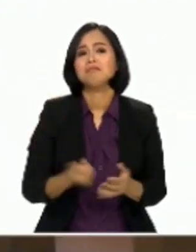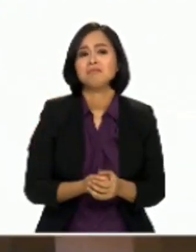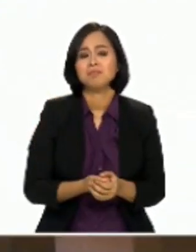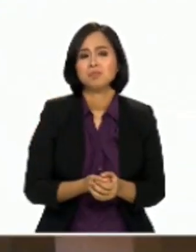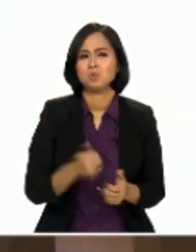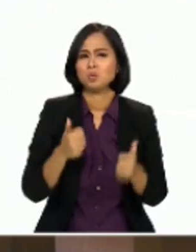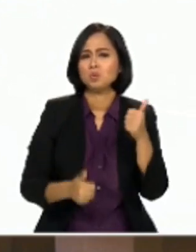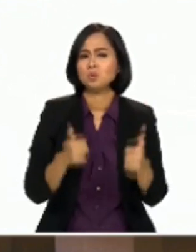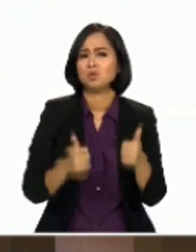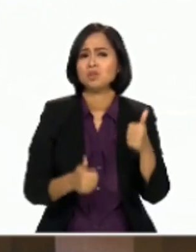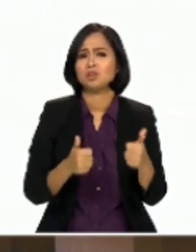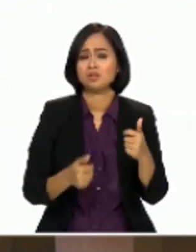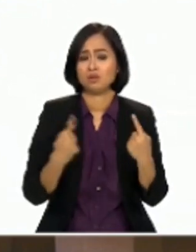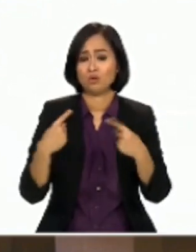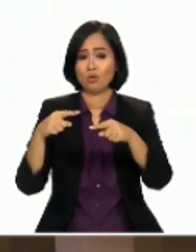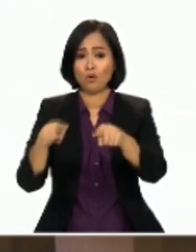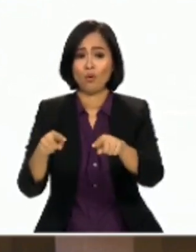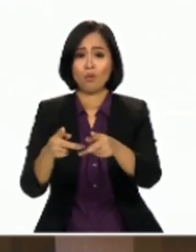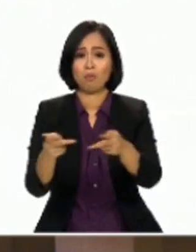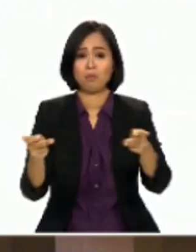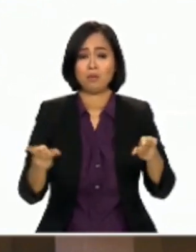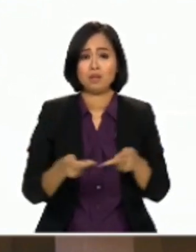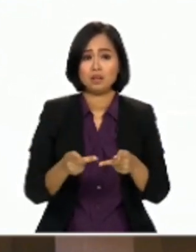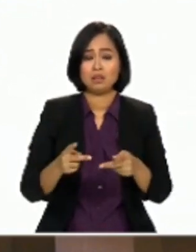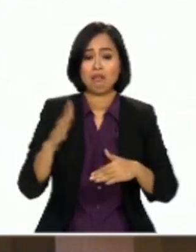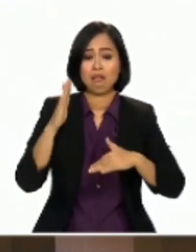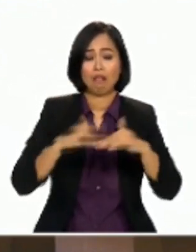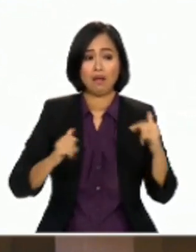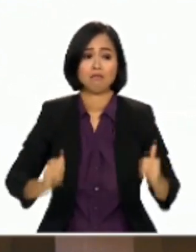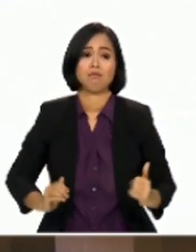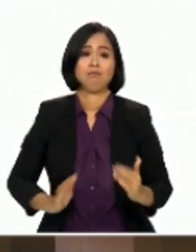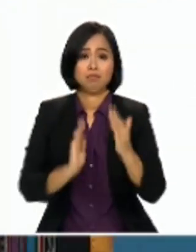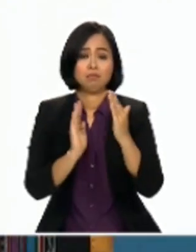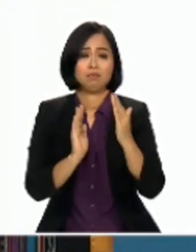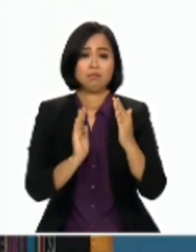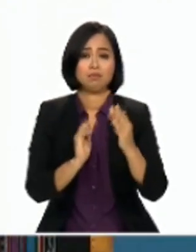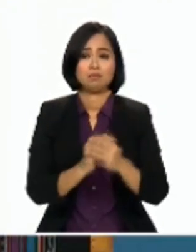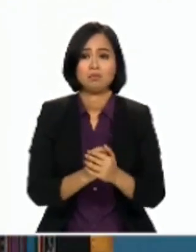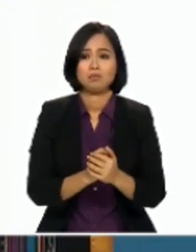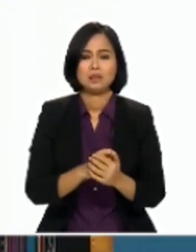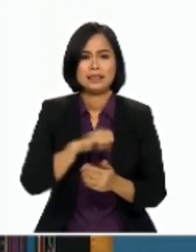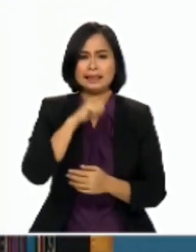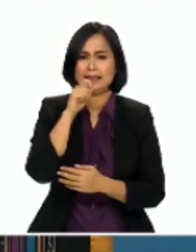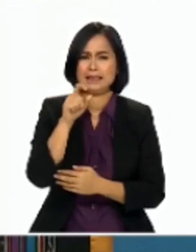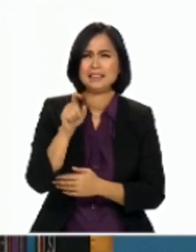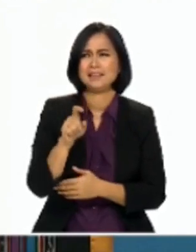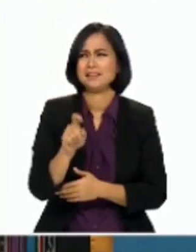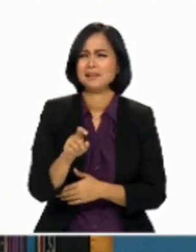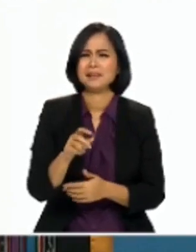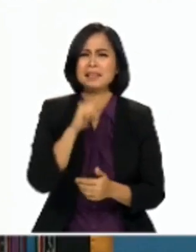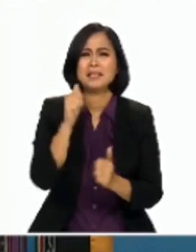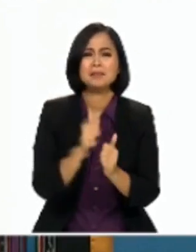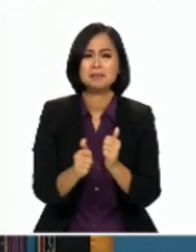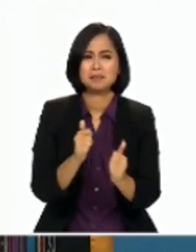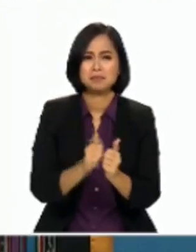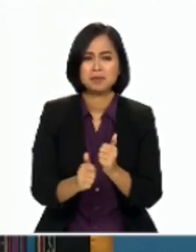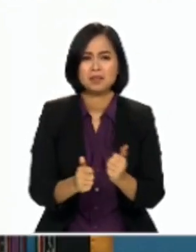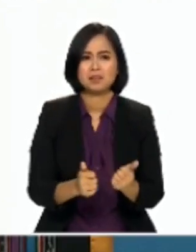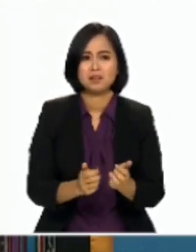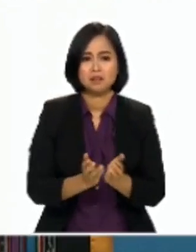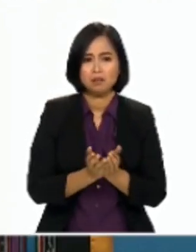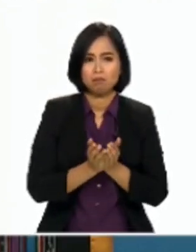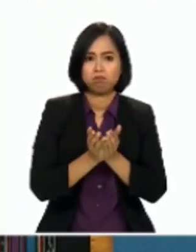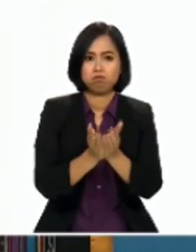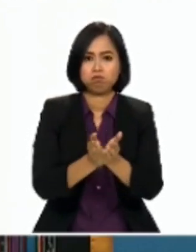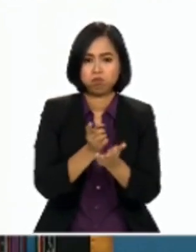rather than go there and have a confrontation, not necessarily the gray ships,